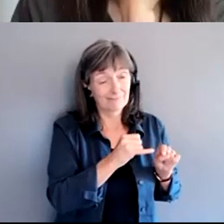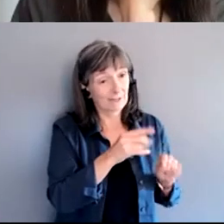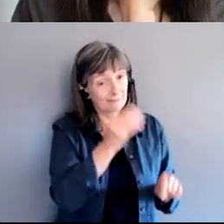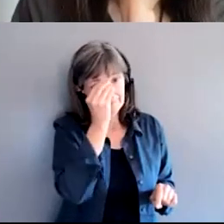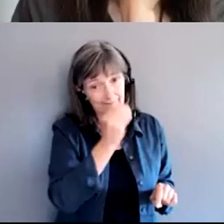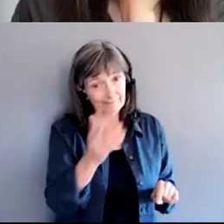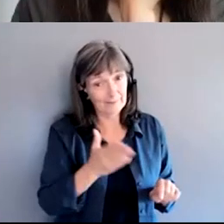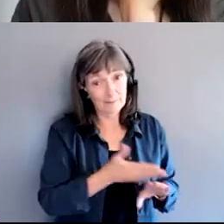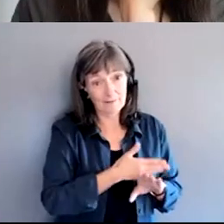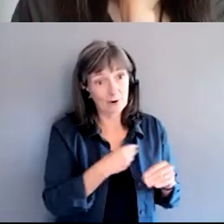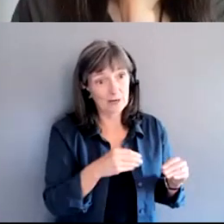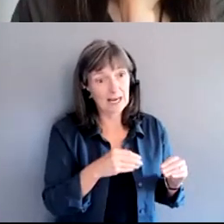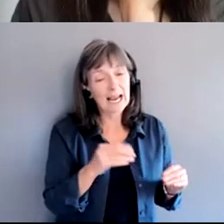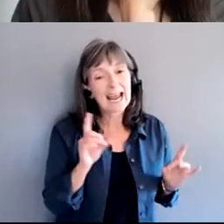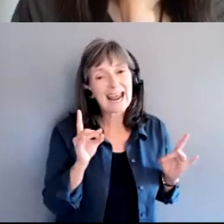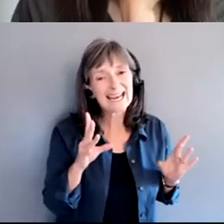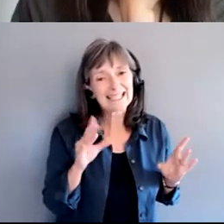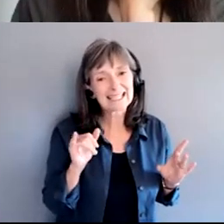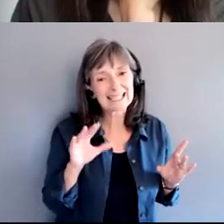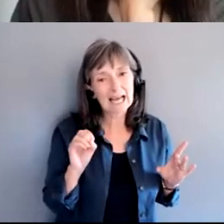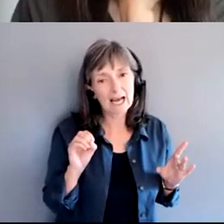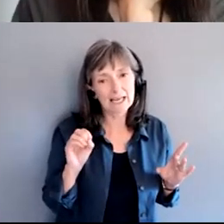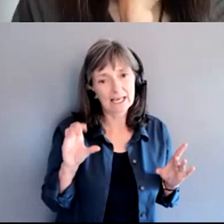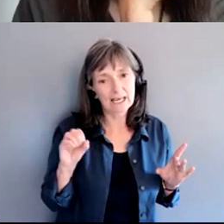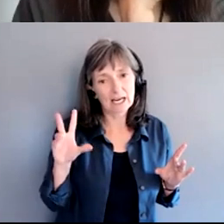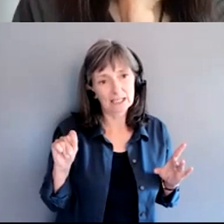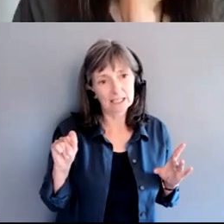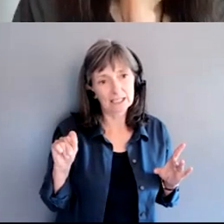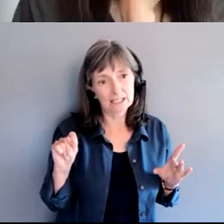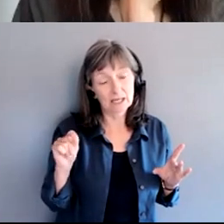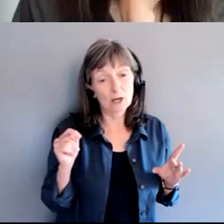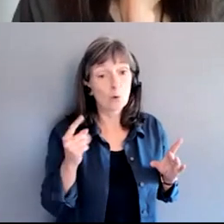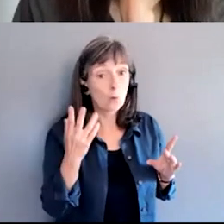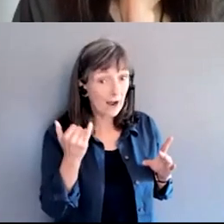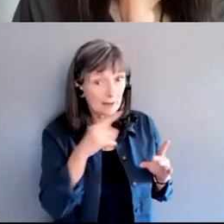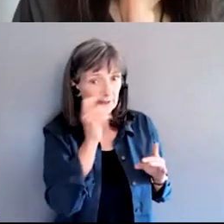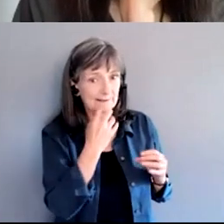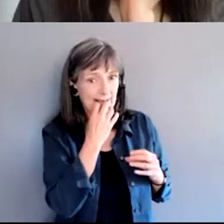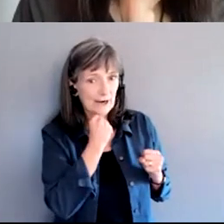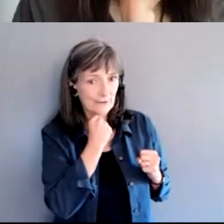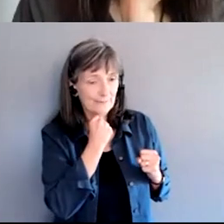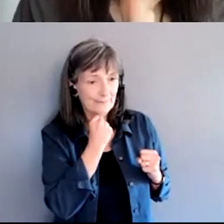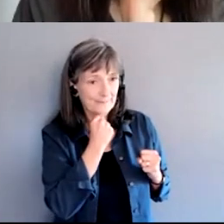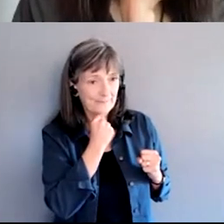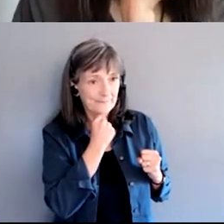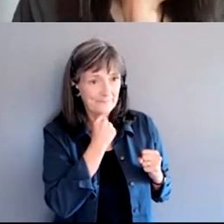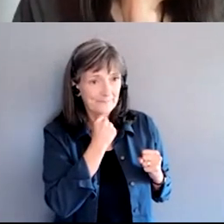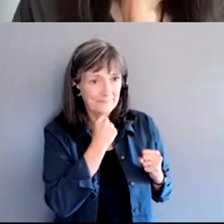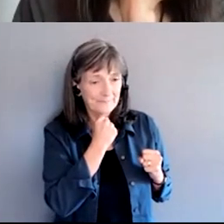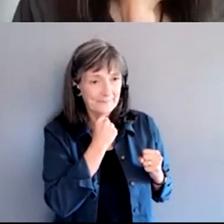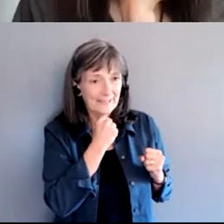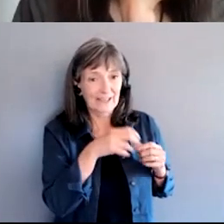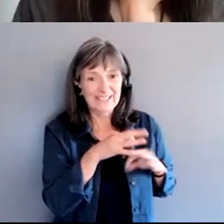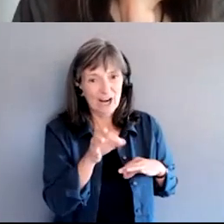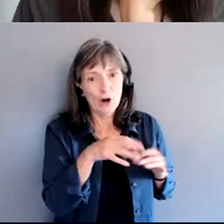booksellers hate die cuts. Yeah. Why? Because they tear. And that almost means that before you get them out of the box, half of them are